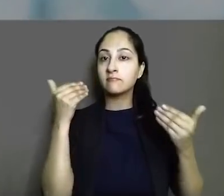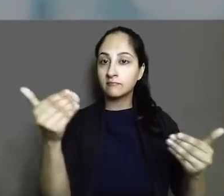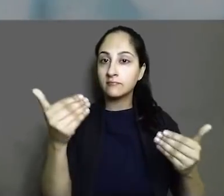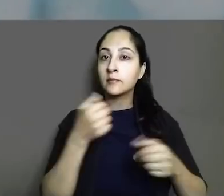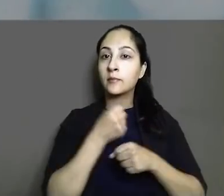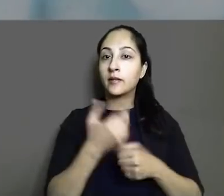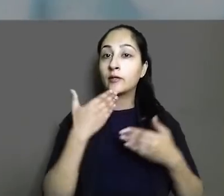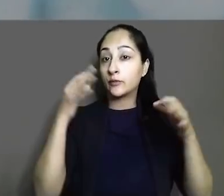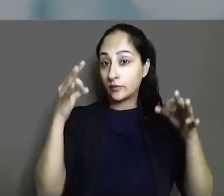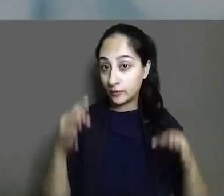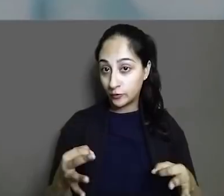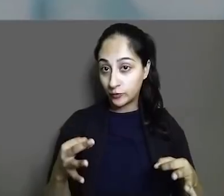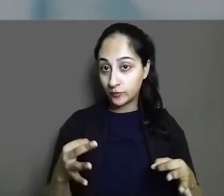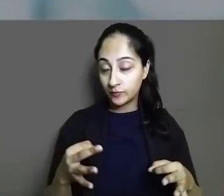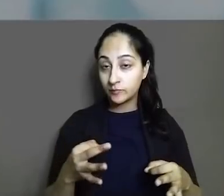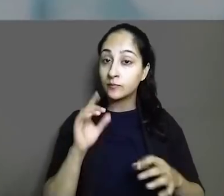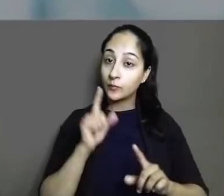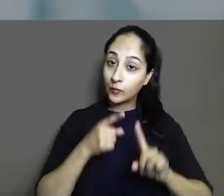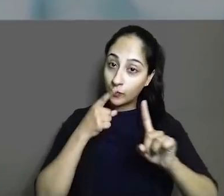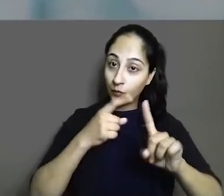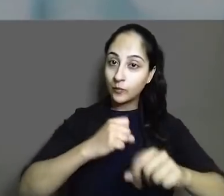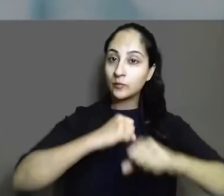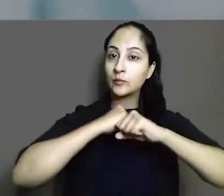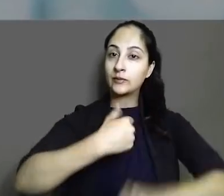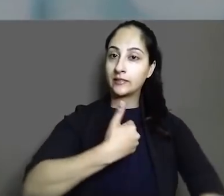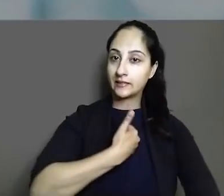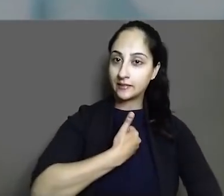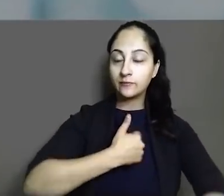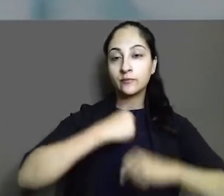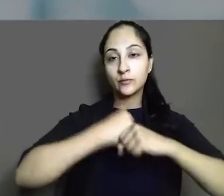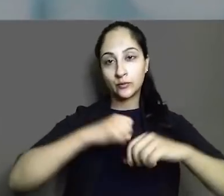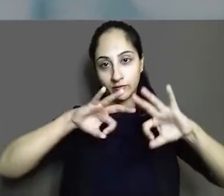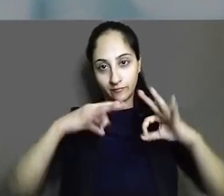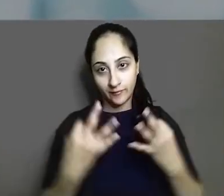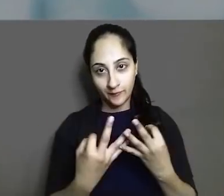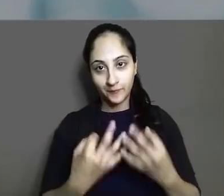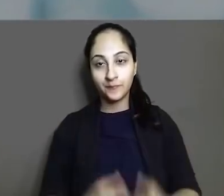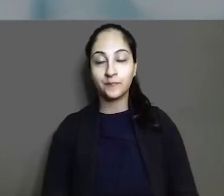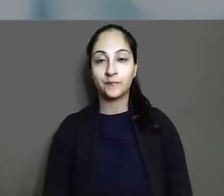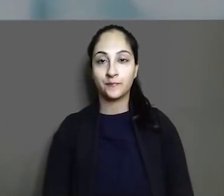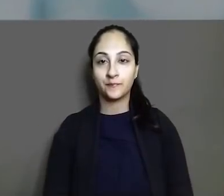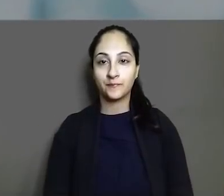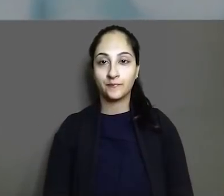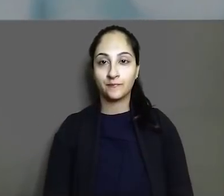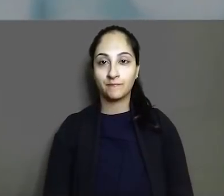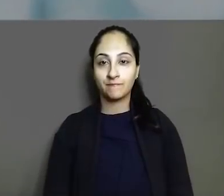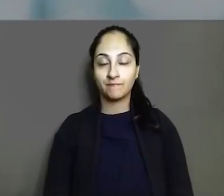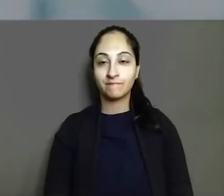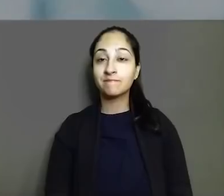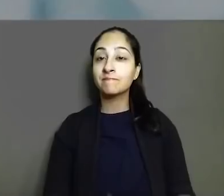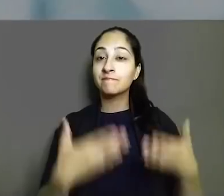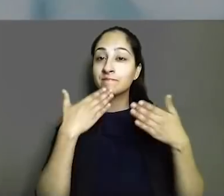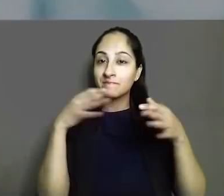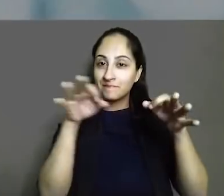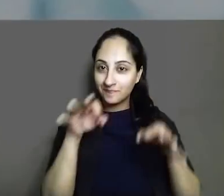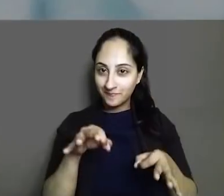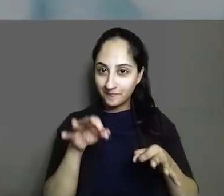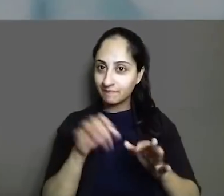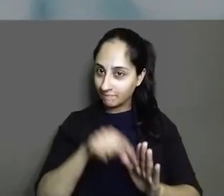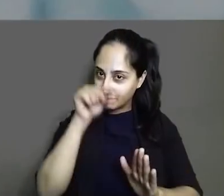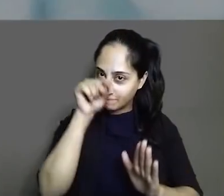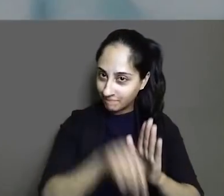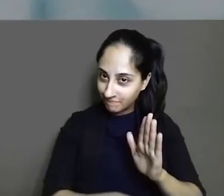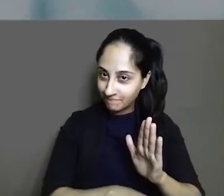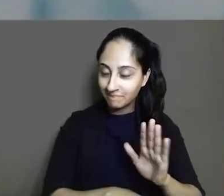Well, thank you so much for that thorough answer. And based on your answer there, I'm sure this discussion will be very helpful. One of the other questions that